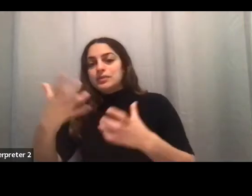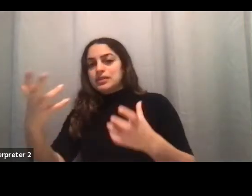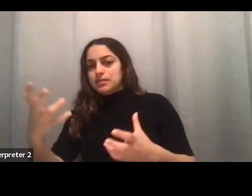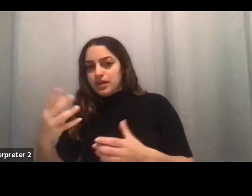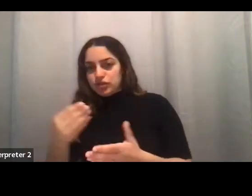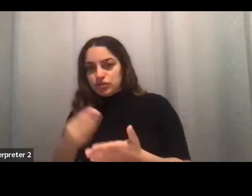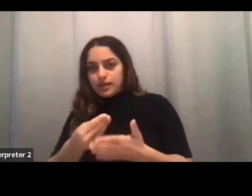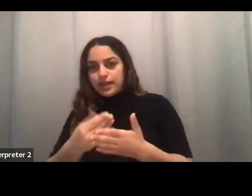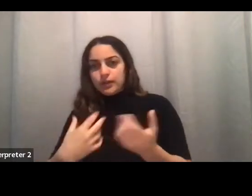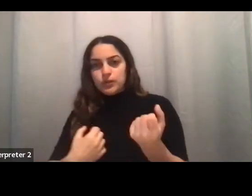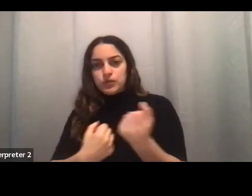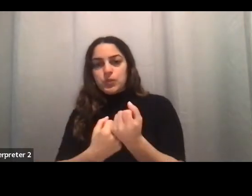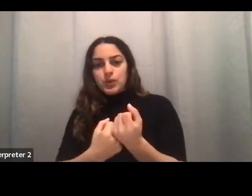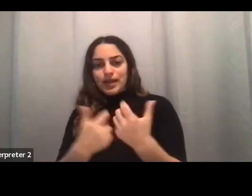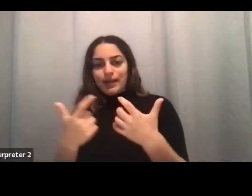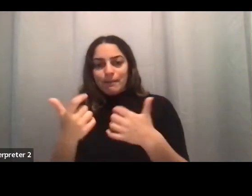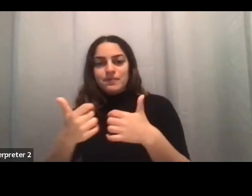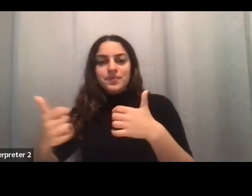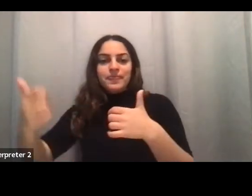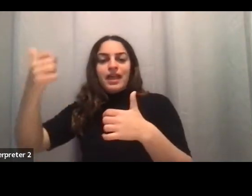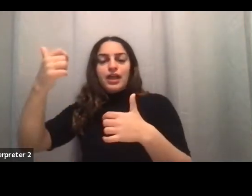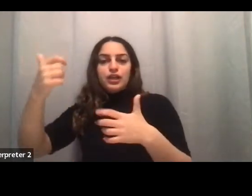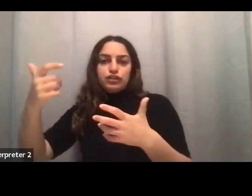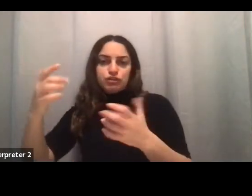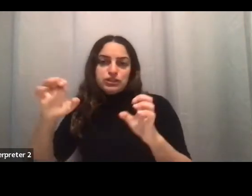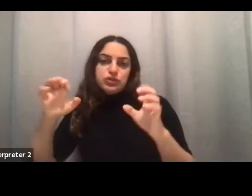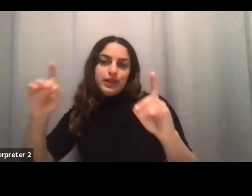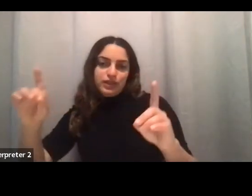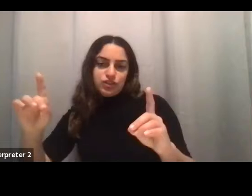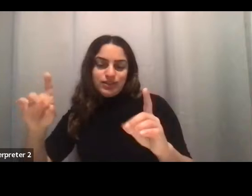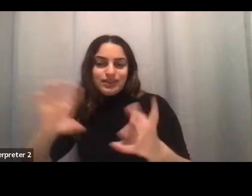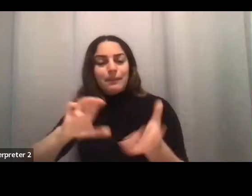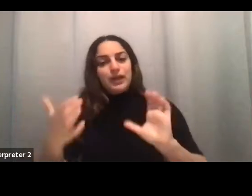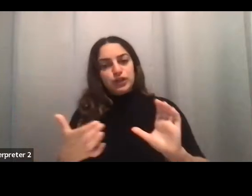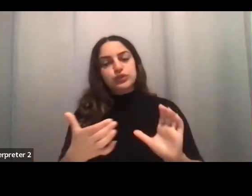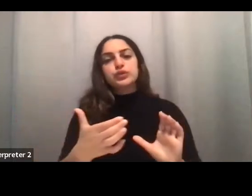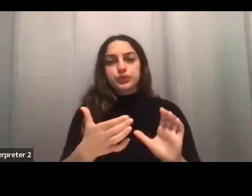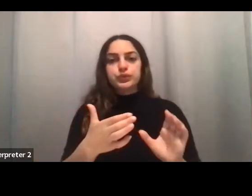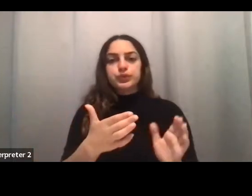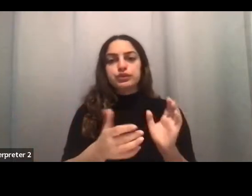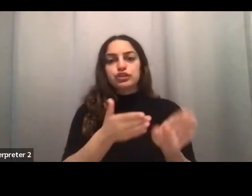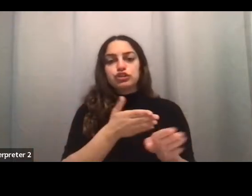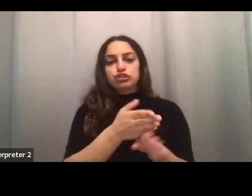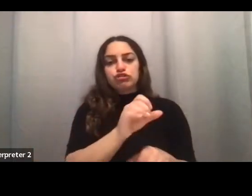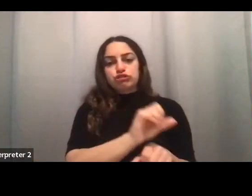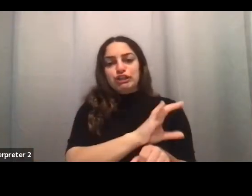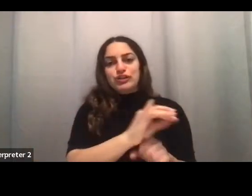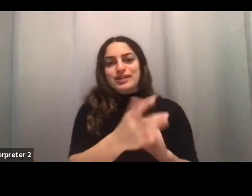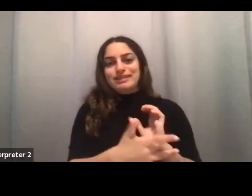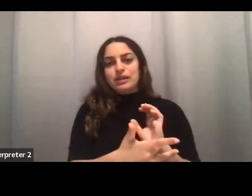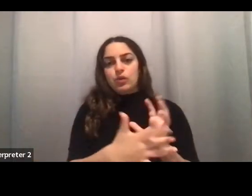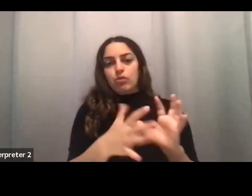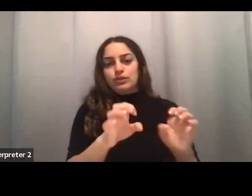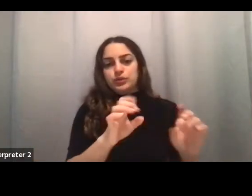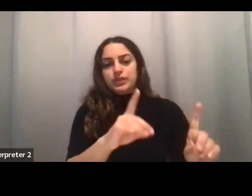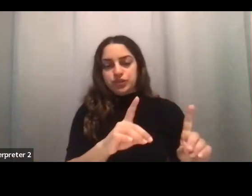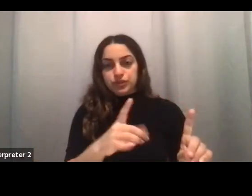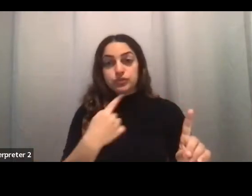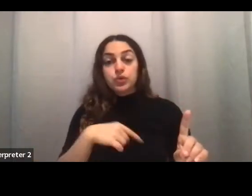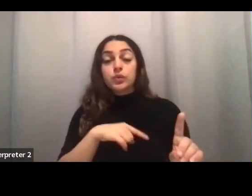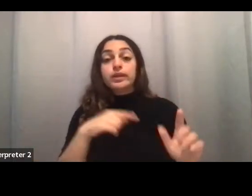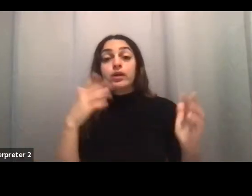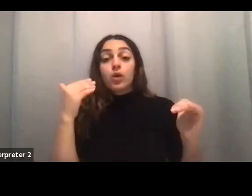supporting higher education as it is to career and technical education so we hope that the commission will be able to call